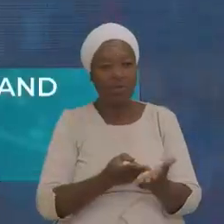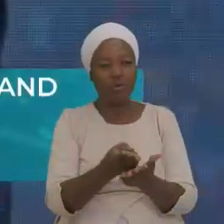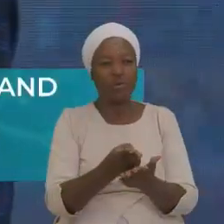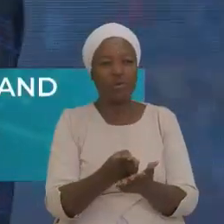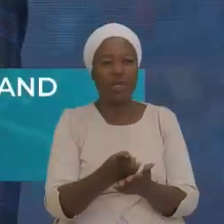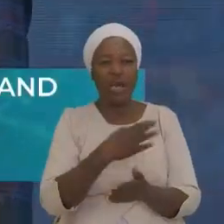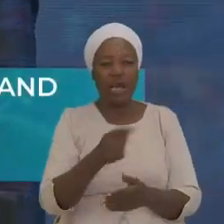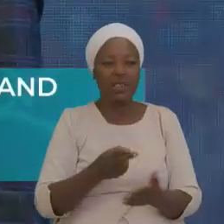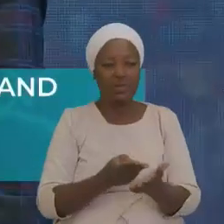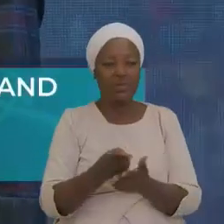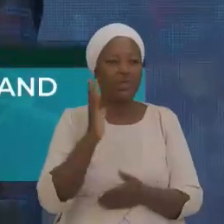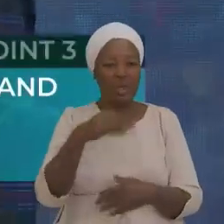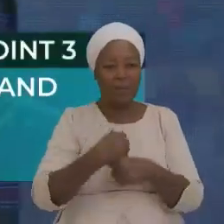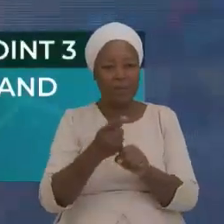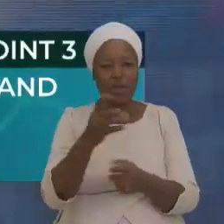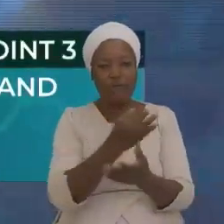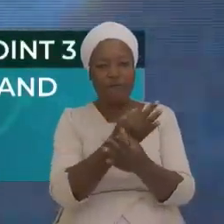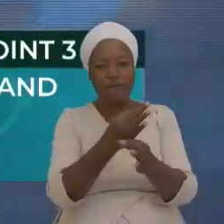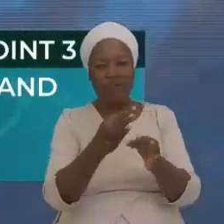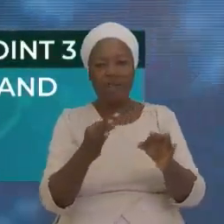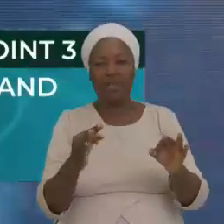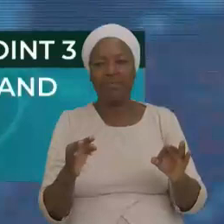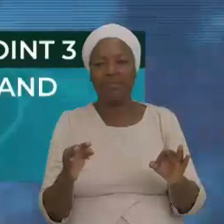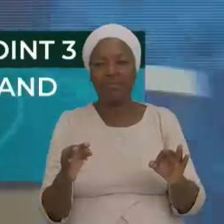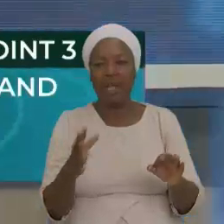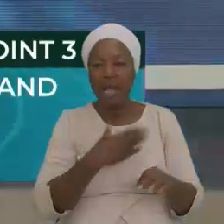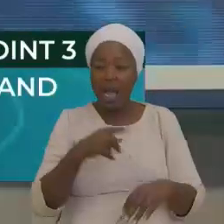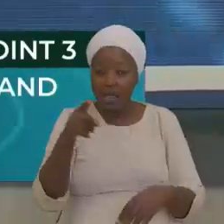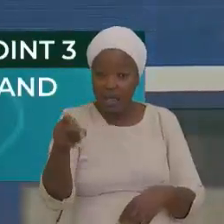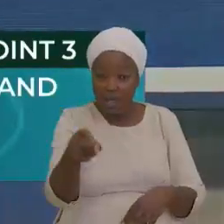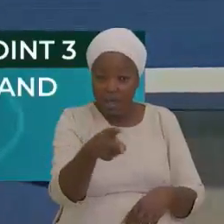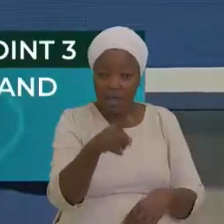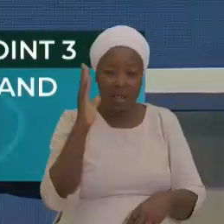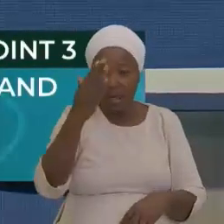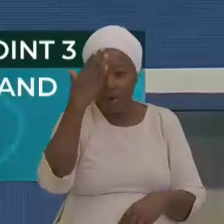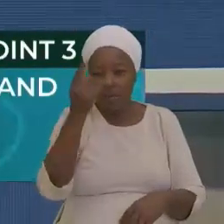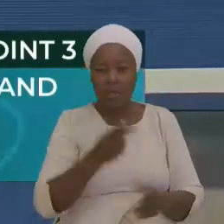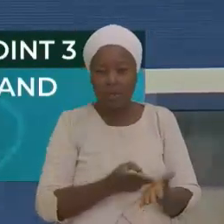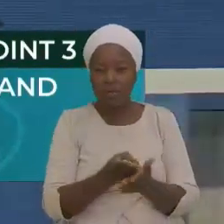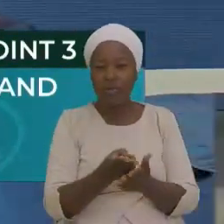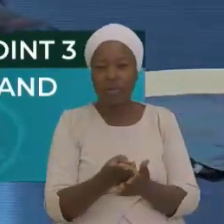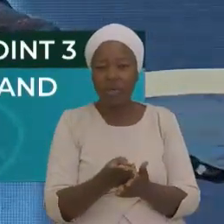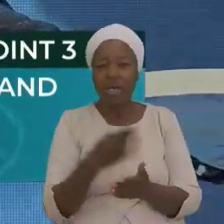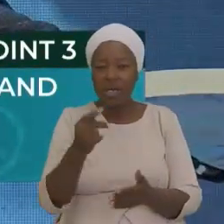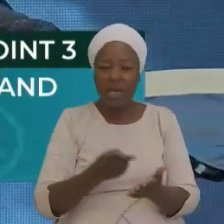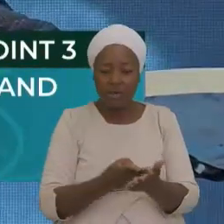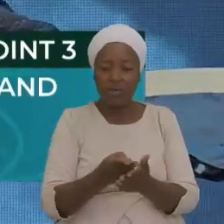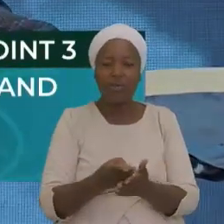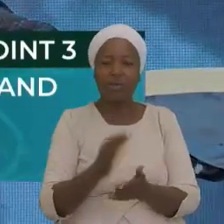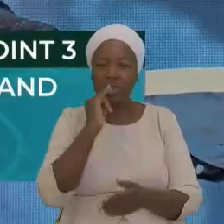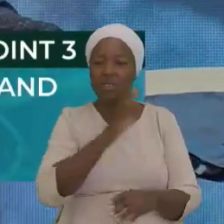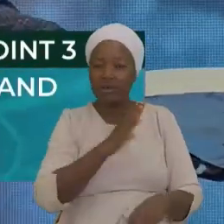the truth shall make you free. And ye shall know the truth. The truth is